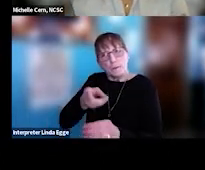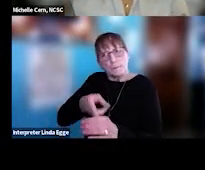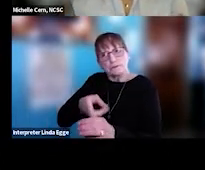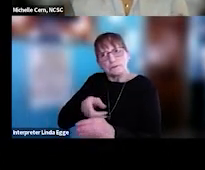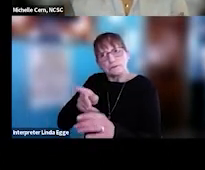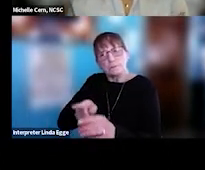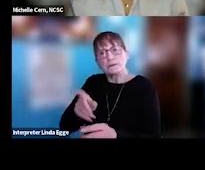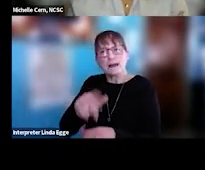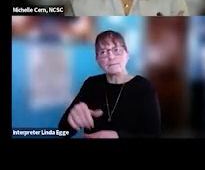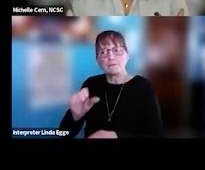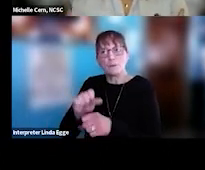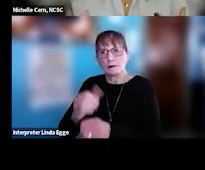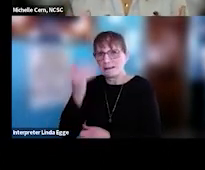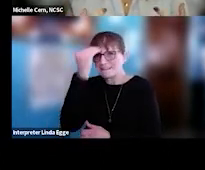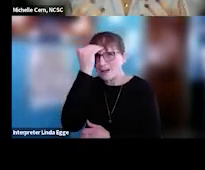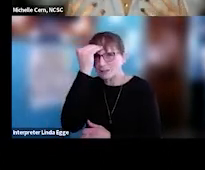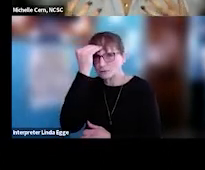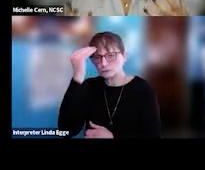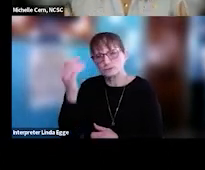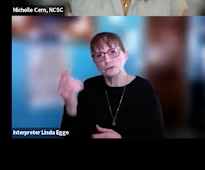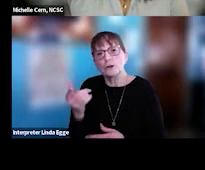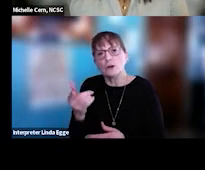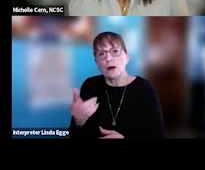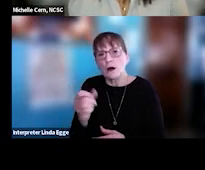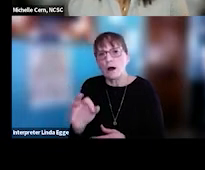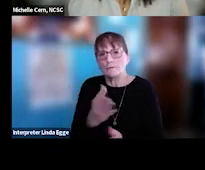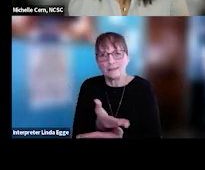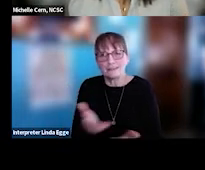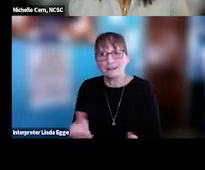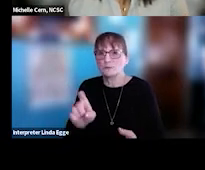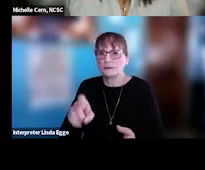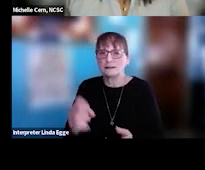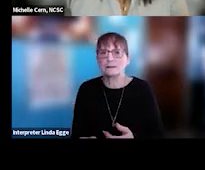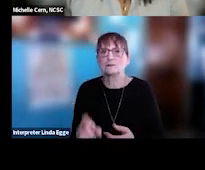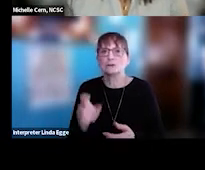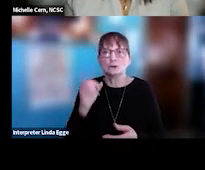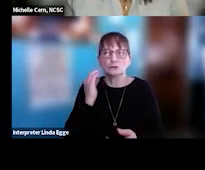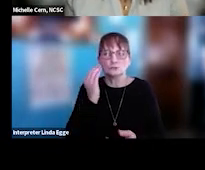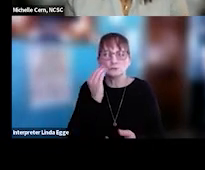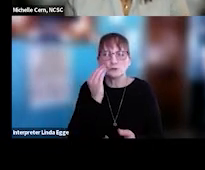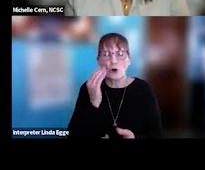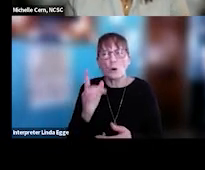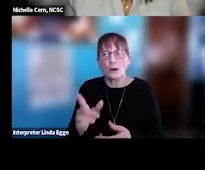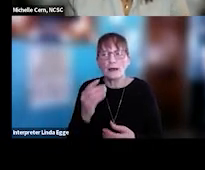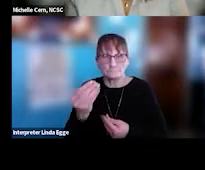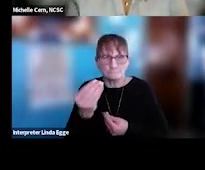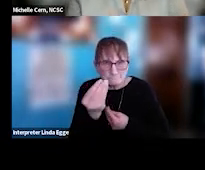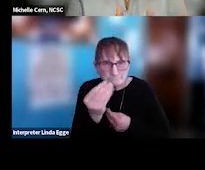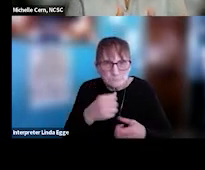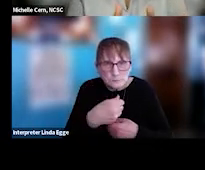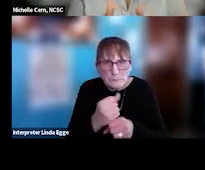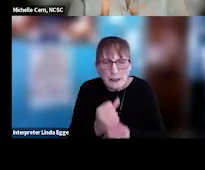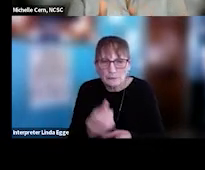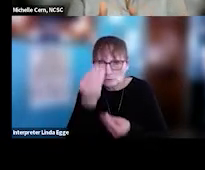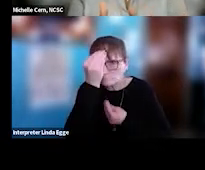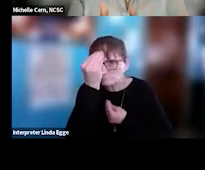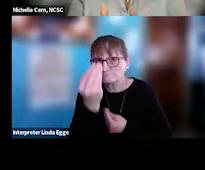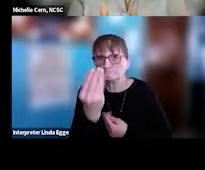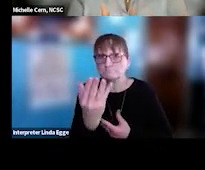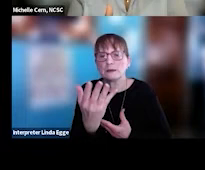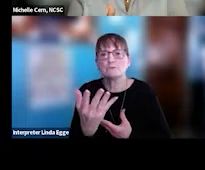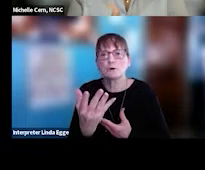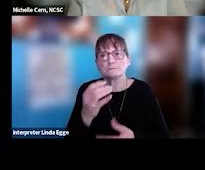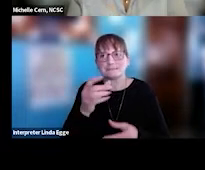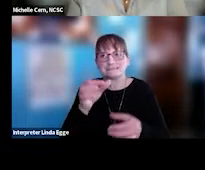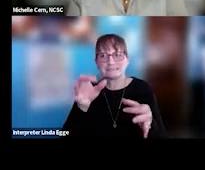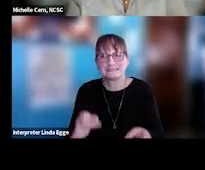working knowledge of what they of things they needed to know and able to help inform decisions. So it was a